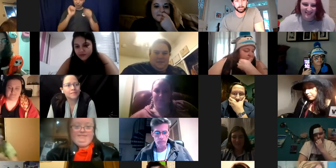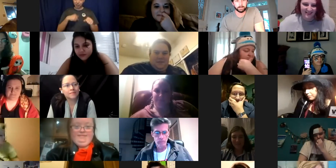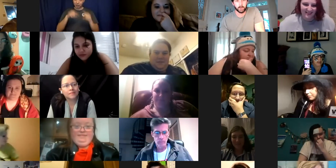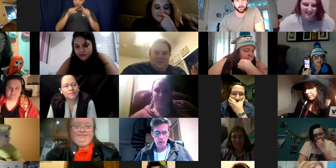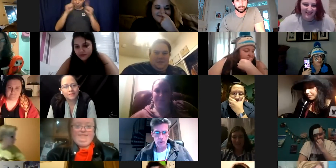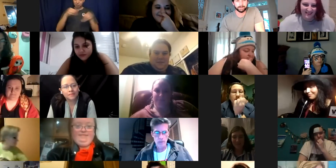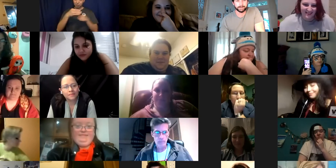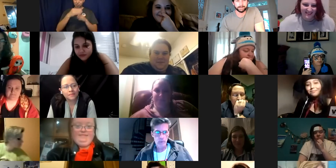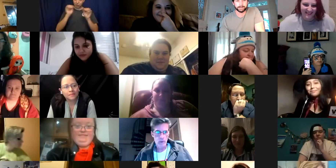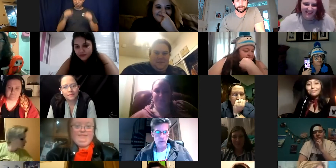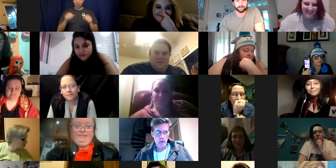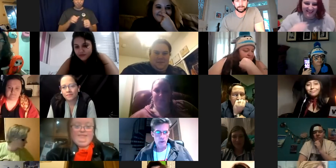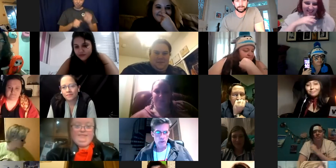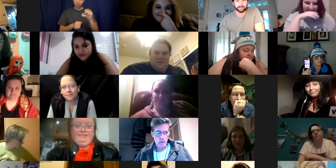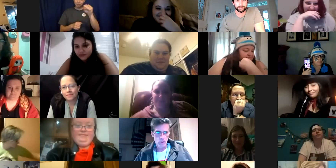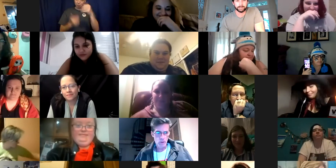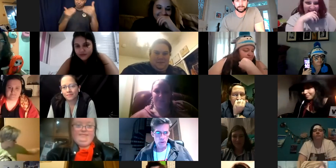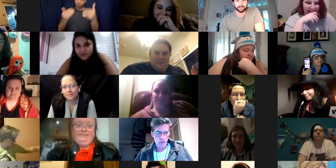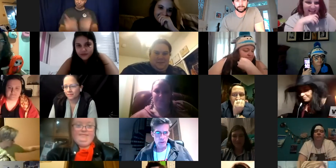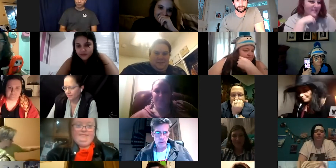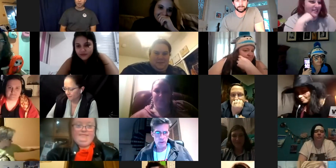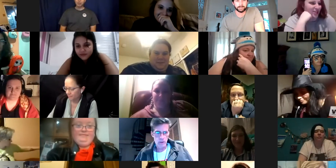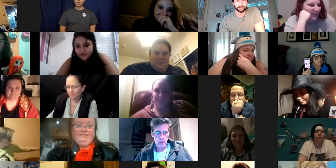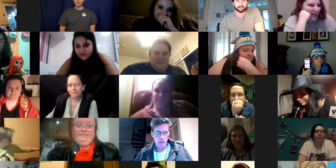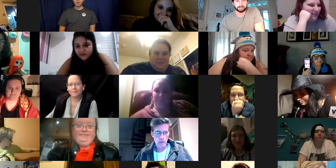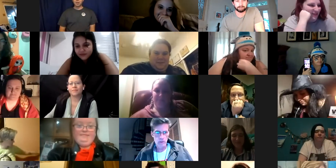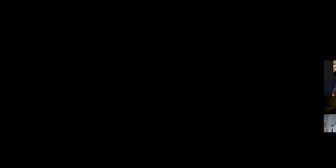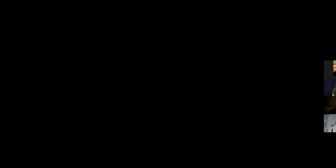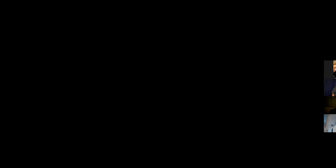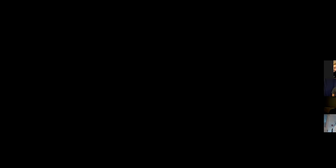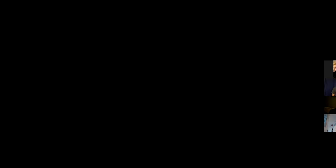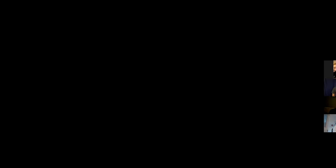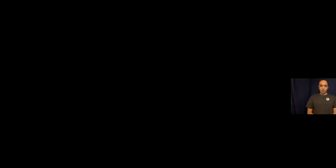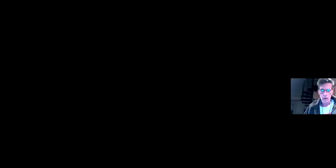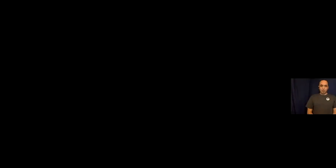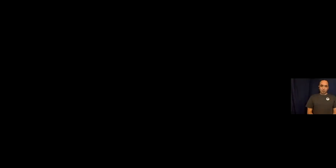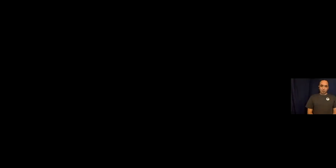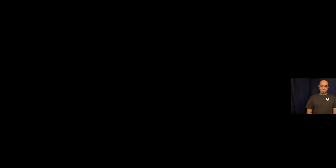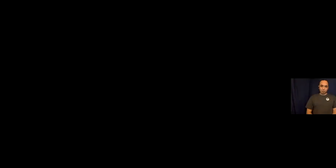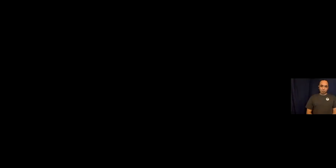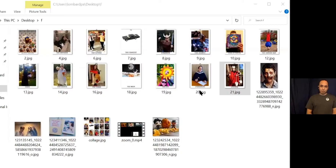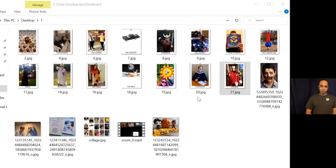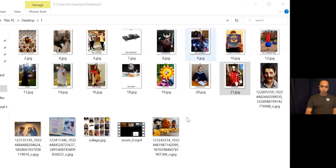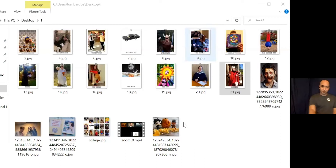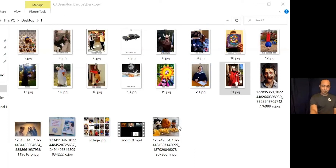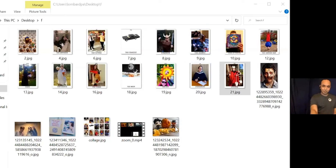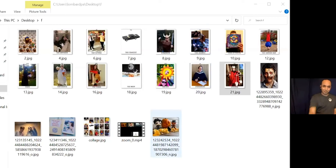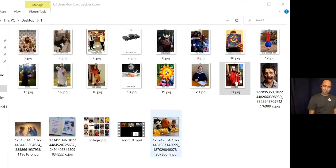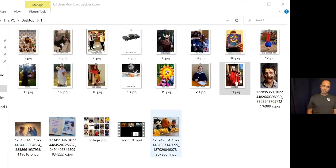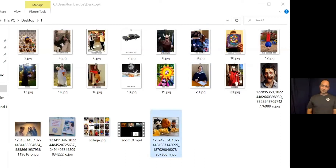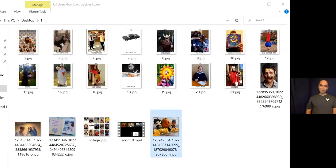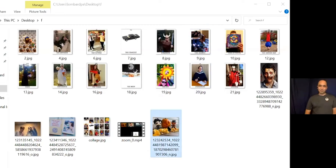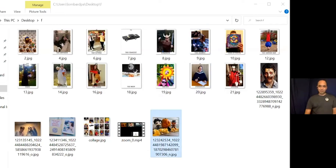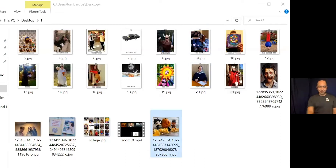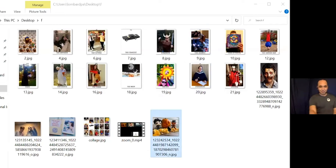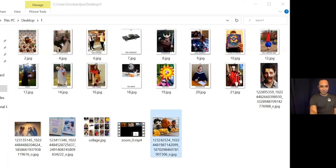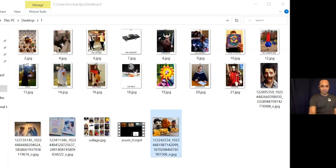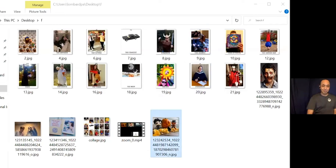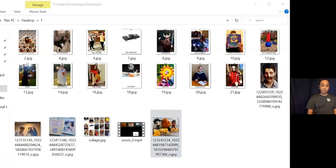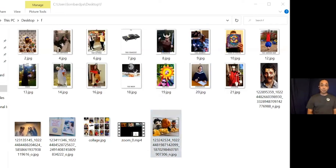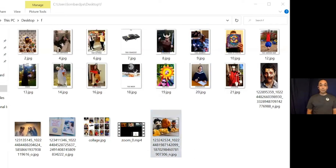me into this whole thing. Oh, I'm sorry for your loss. What's on the wall behind you?